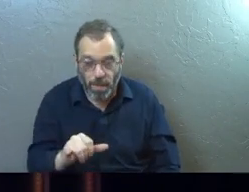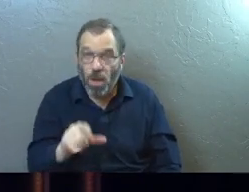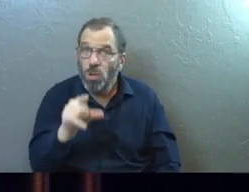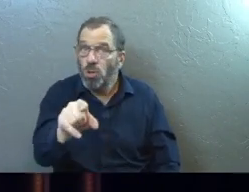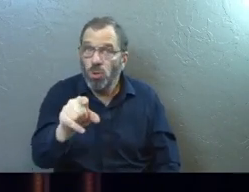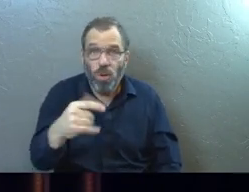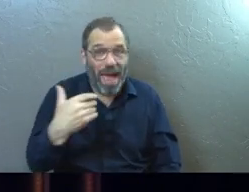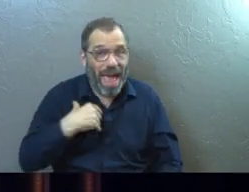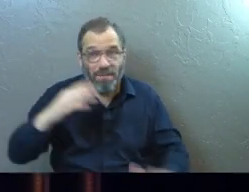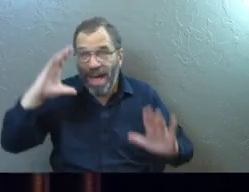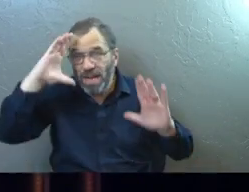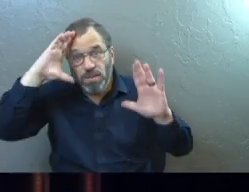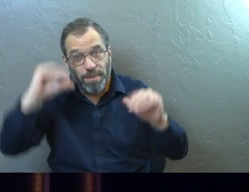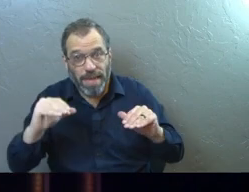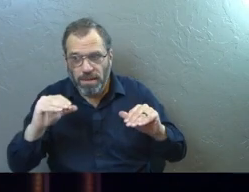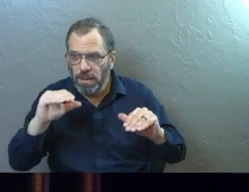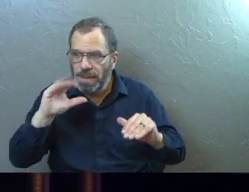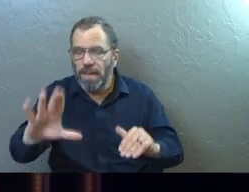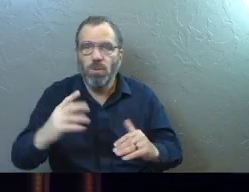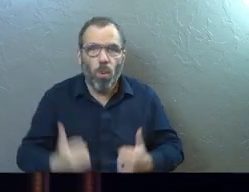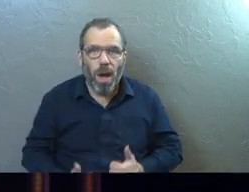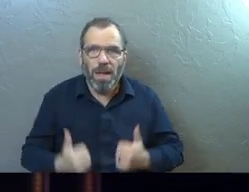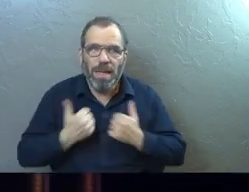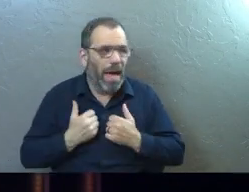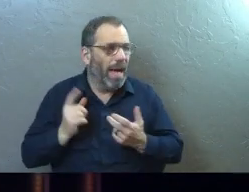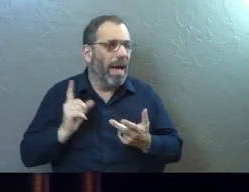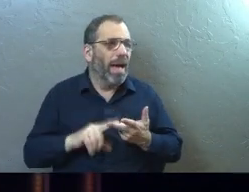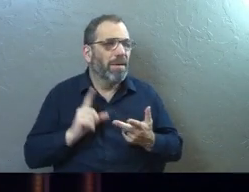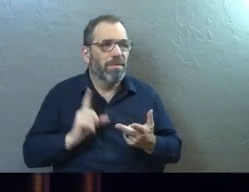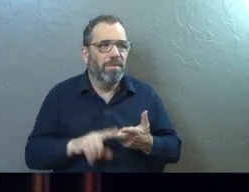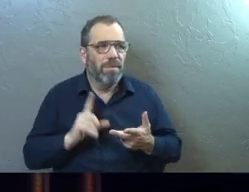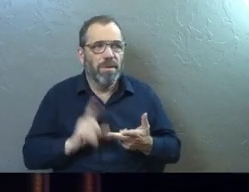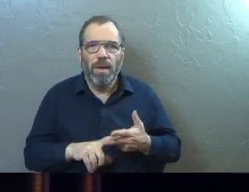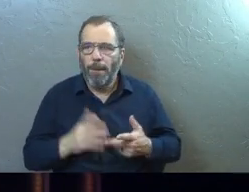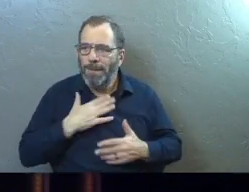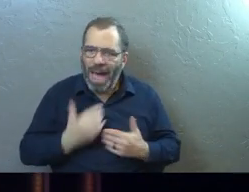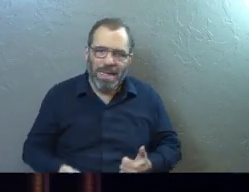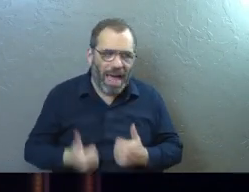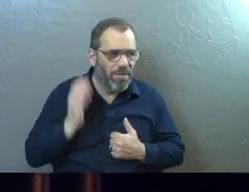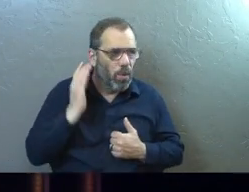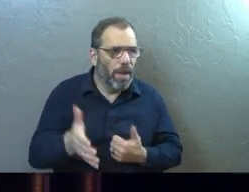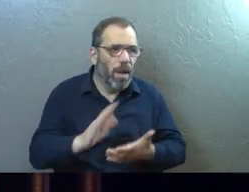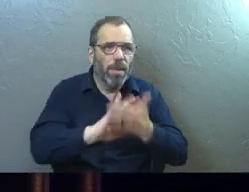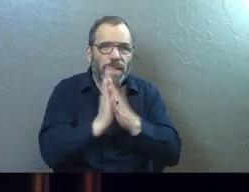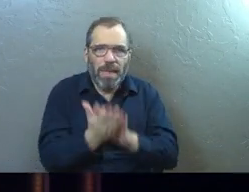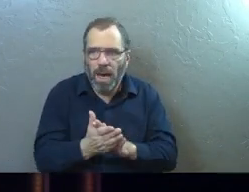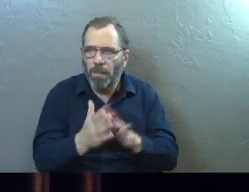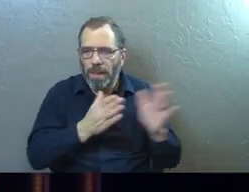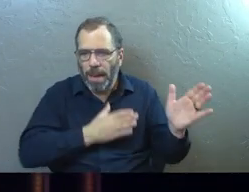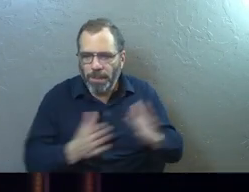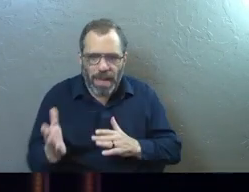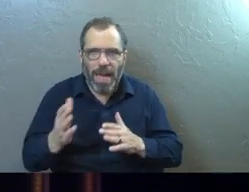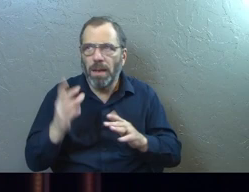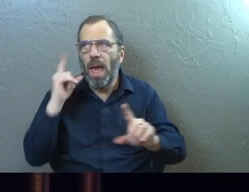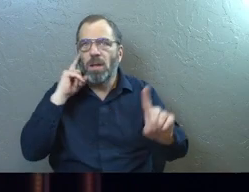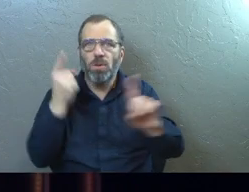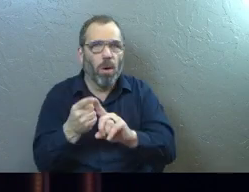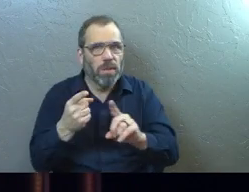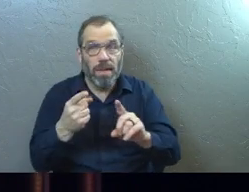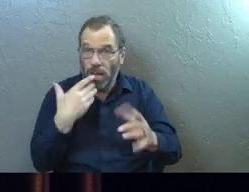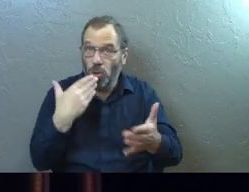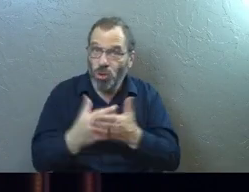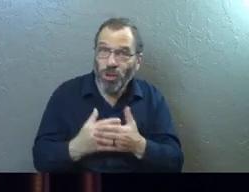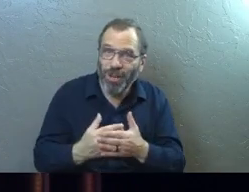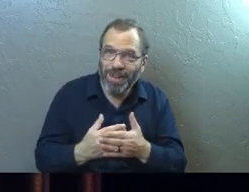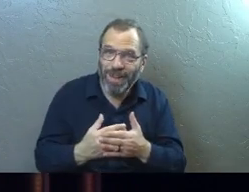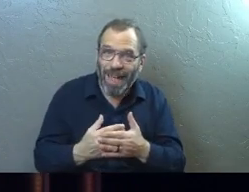all have expectations in our life. We all have, this is how I think my life is going to go. And I make plans and goals, which are super